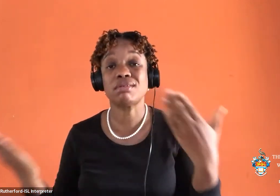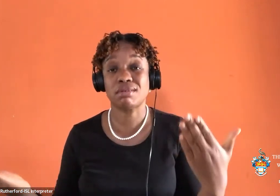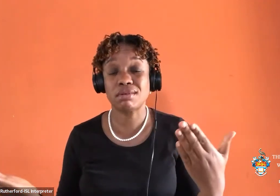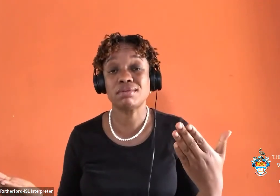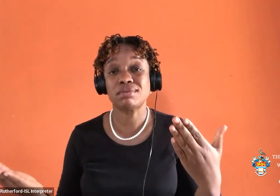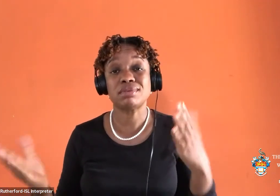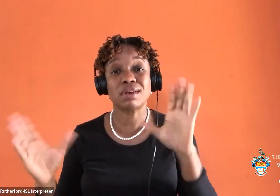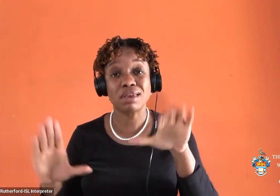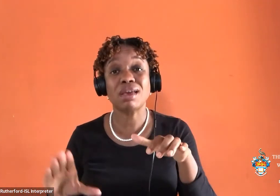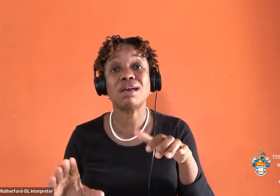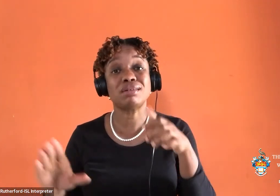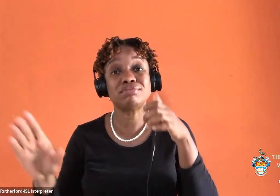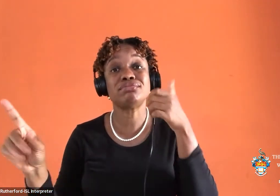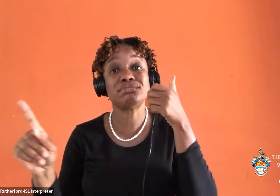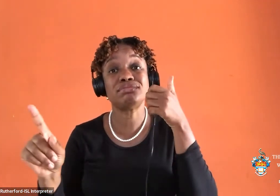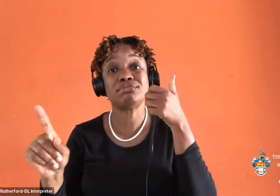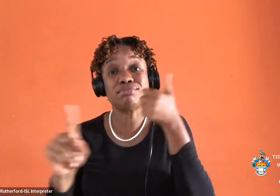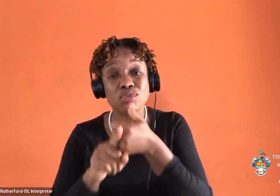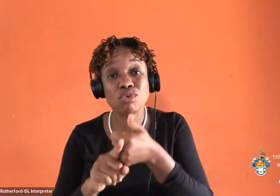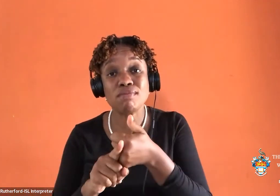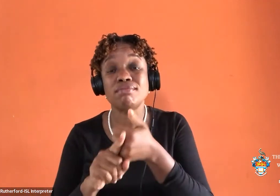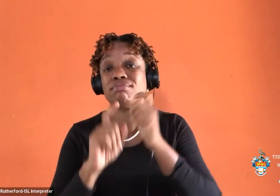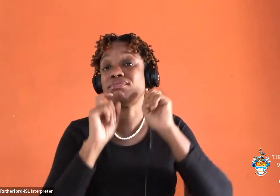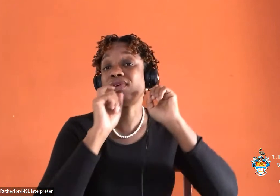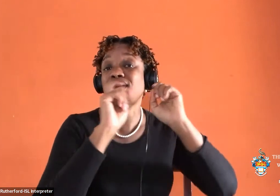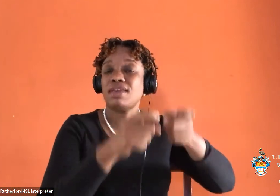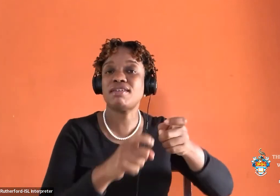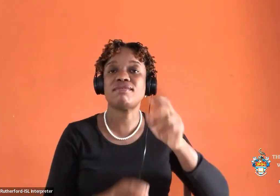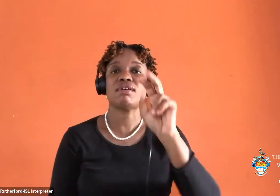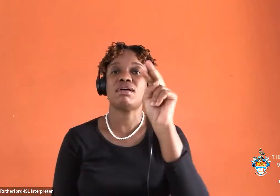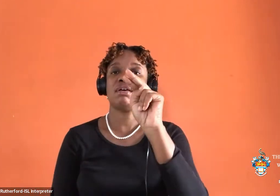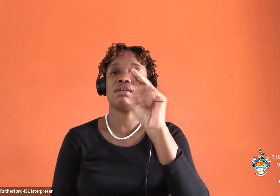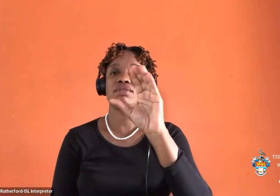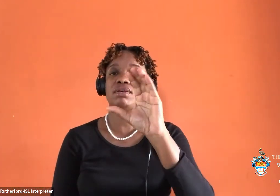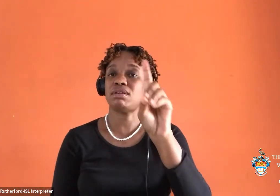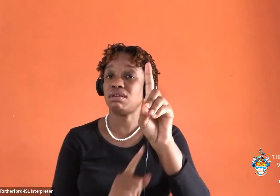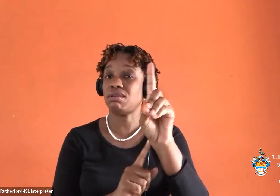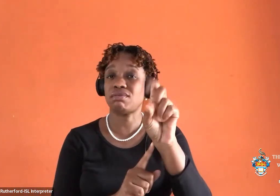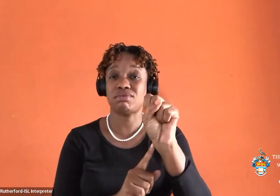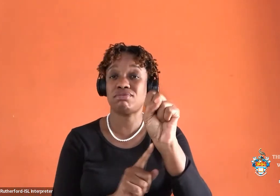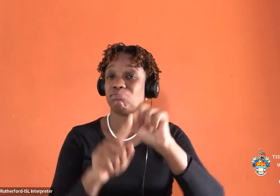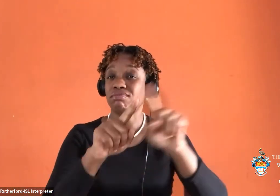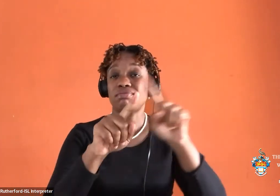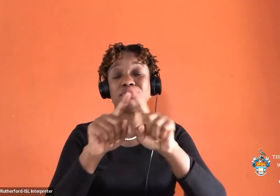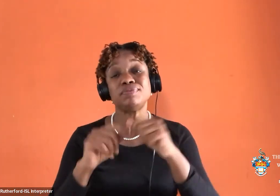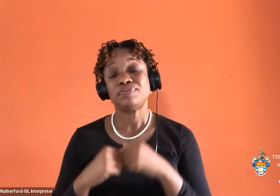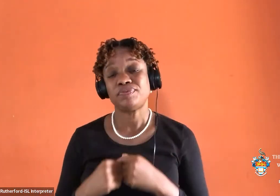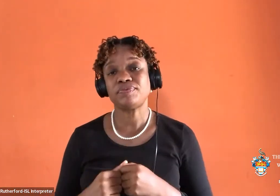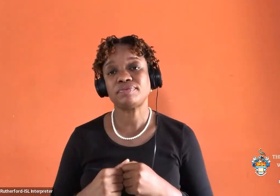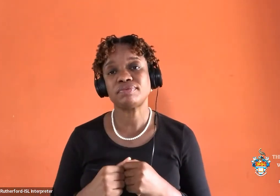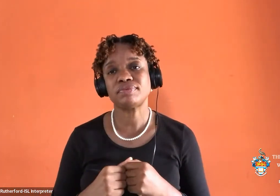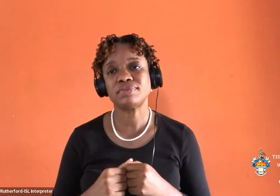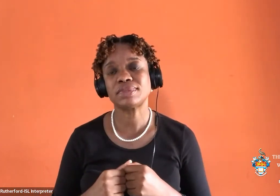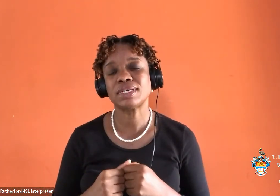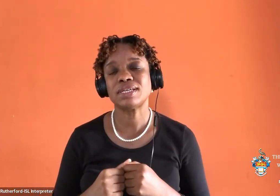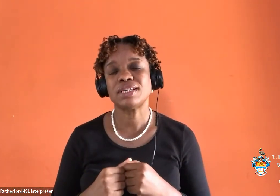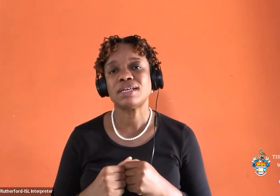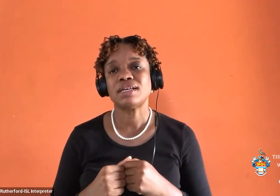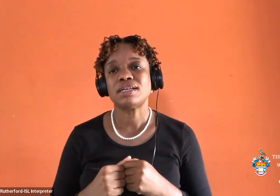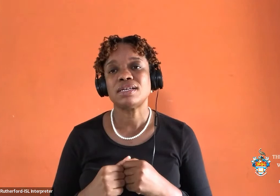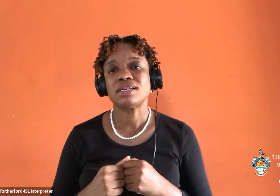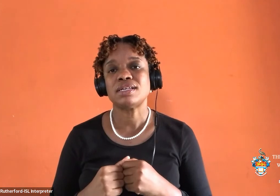likelihood, for example, of them developing NCDs. I think it's really a double whammy for